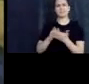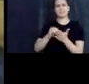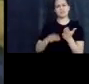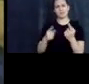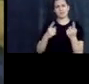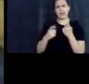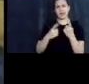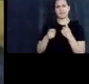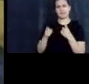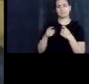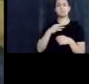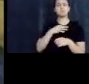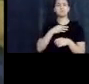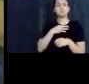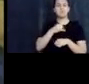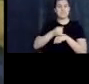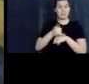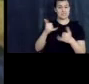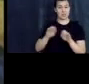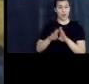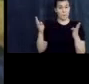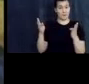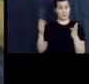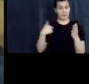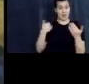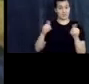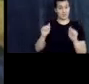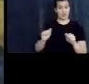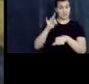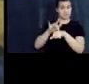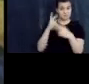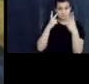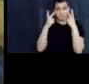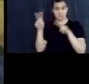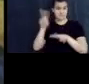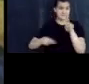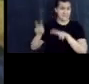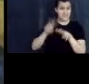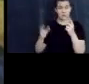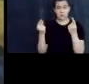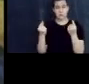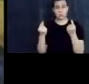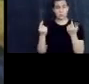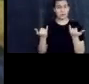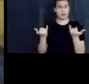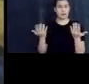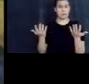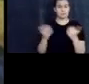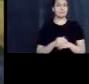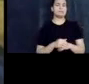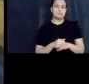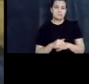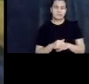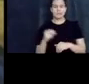me, is campus still open? Like, can I still come visit? What's going on with that right now? So unfortunately,